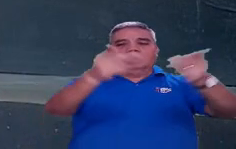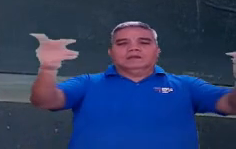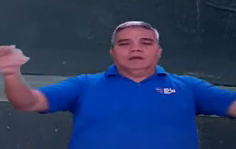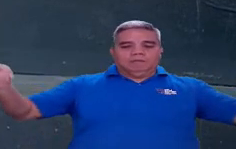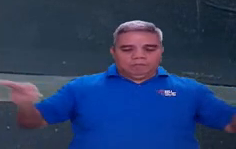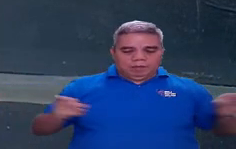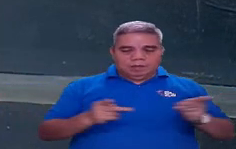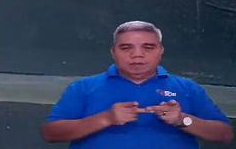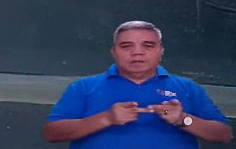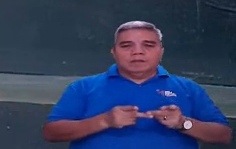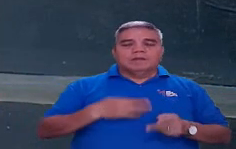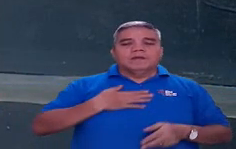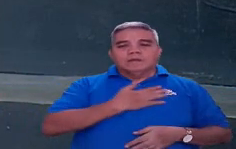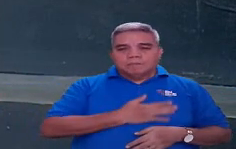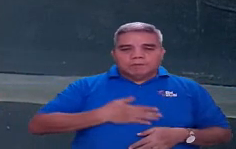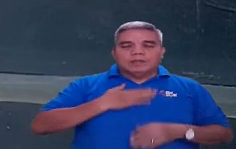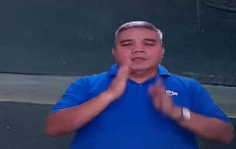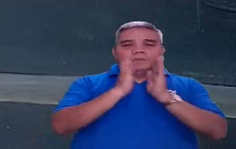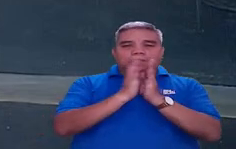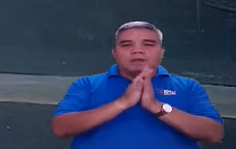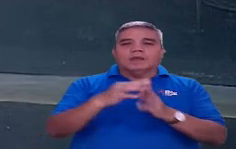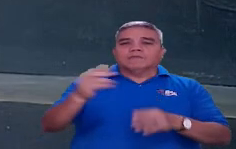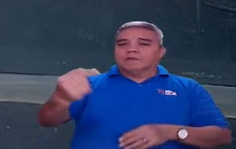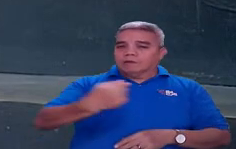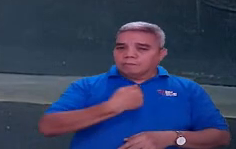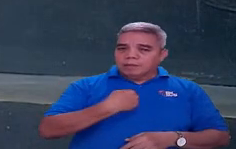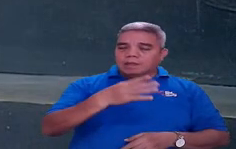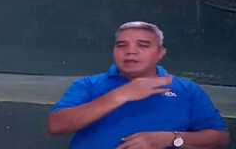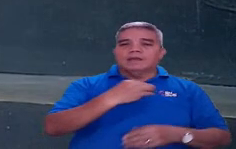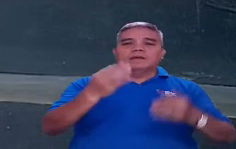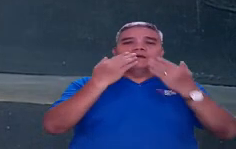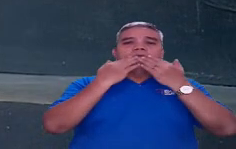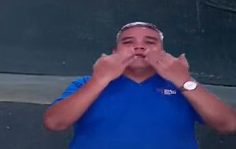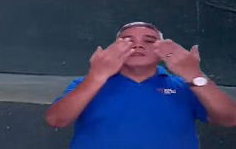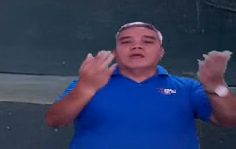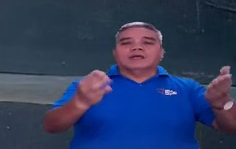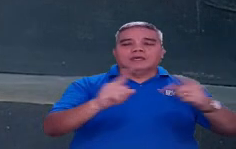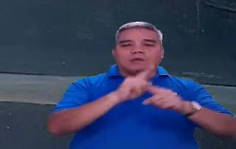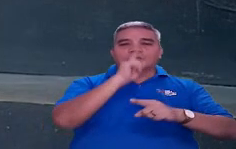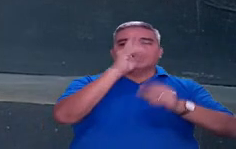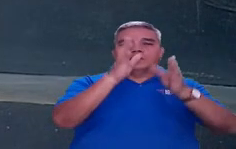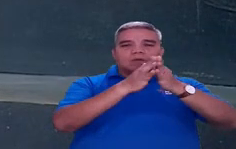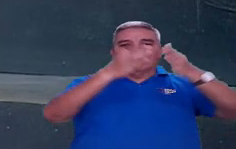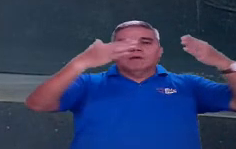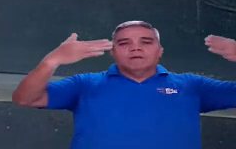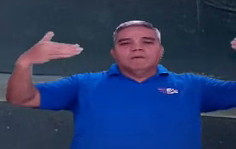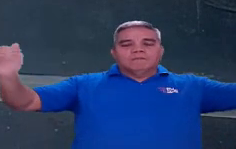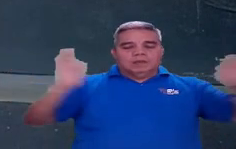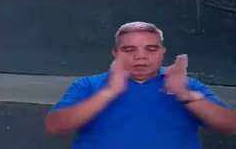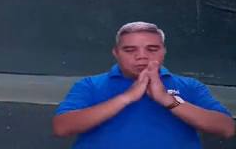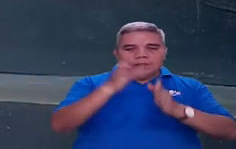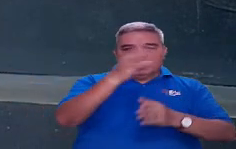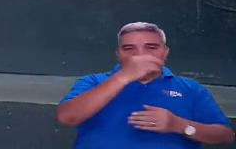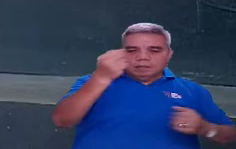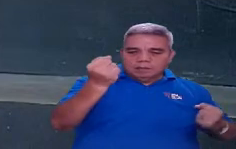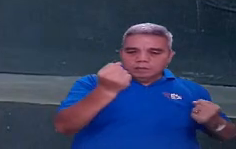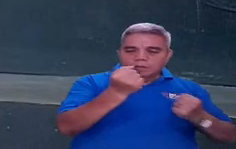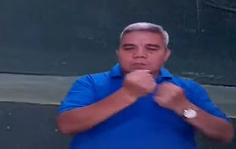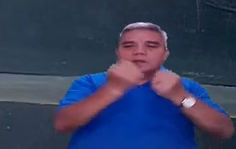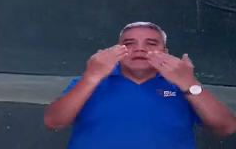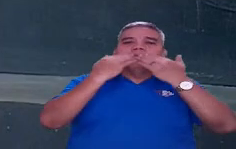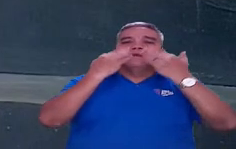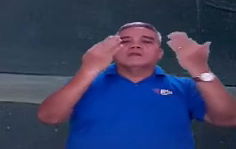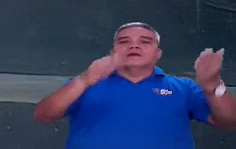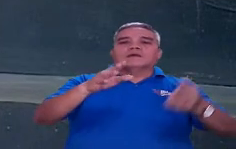of Myanmar. Please pray for me, and thank you so much for your prayers and support. And thank